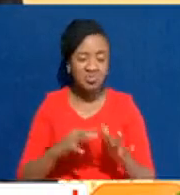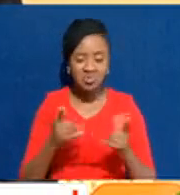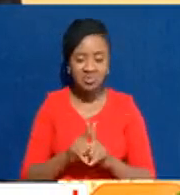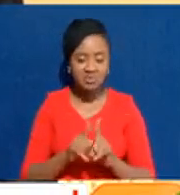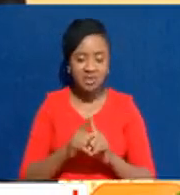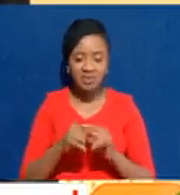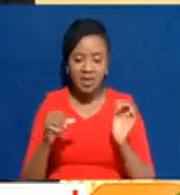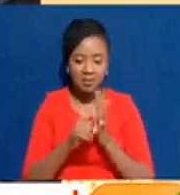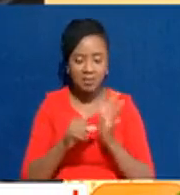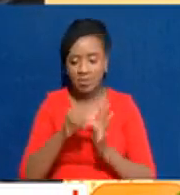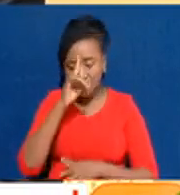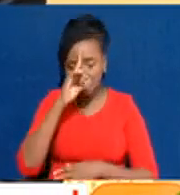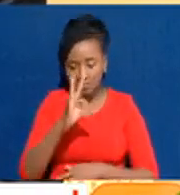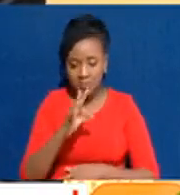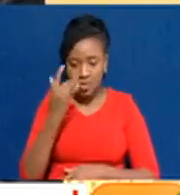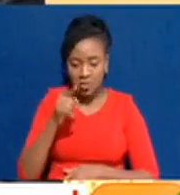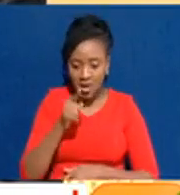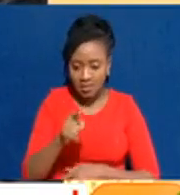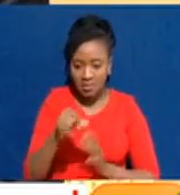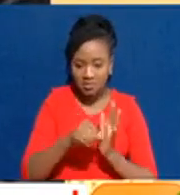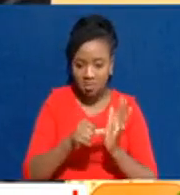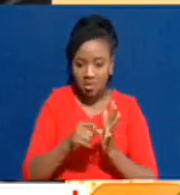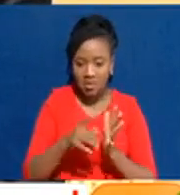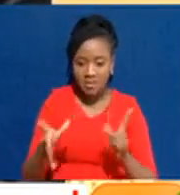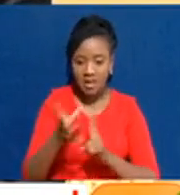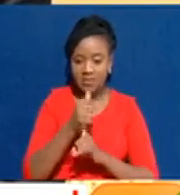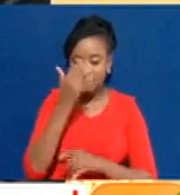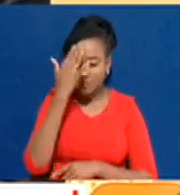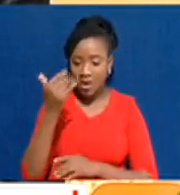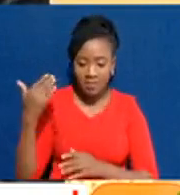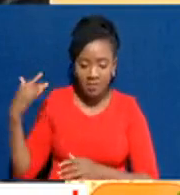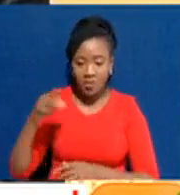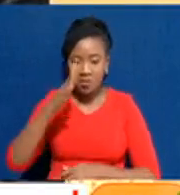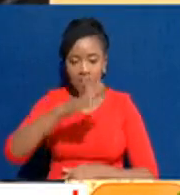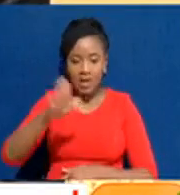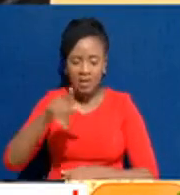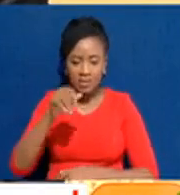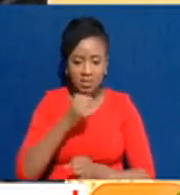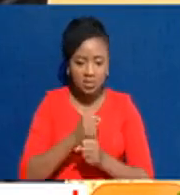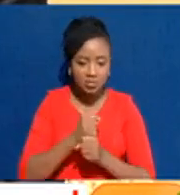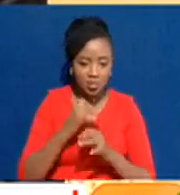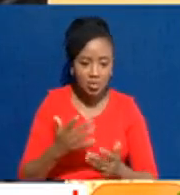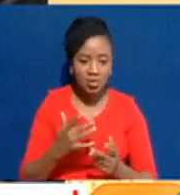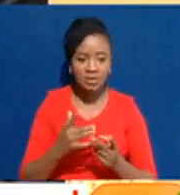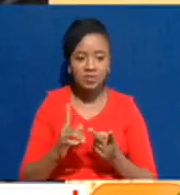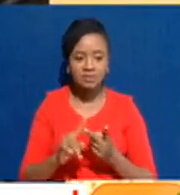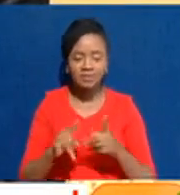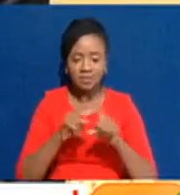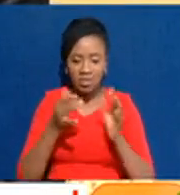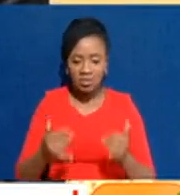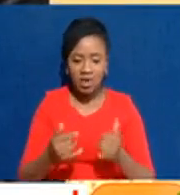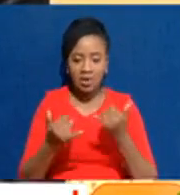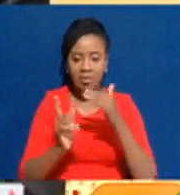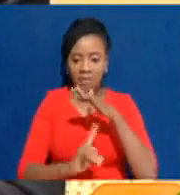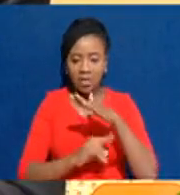That crisis point has been reached because what Parliament was doing and what the Ministry of